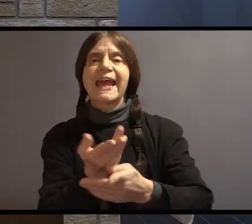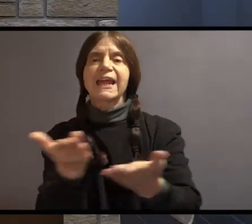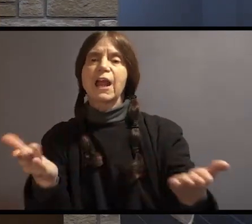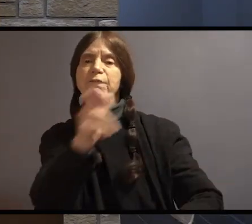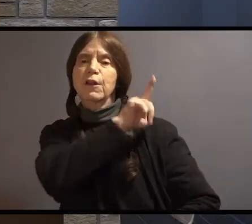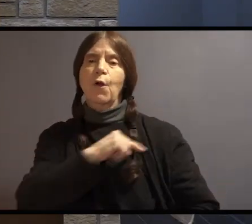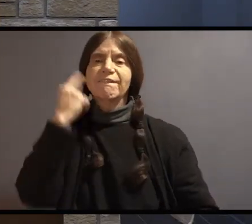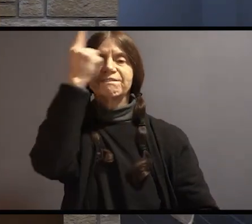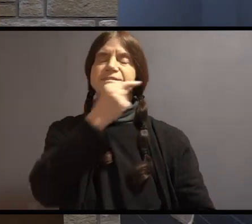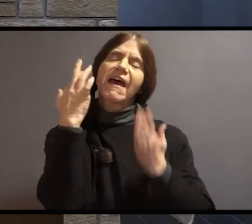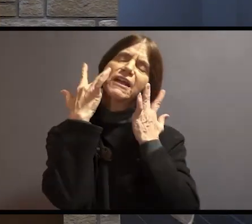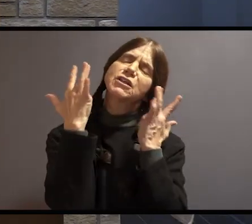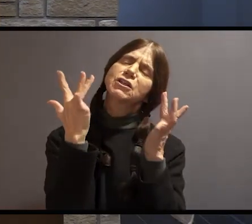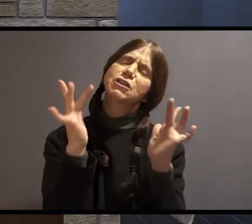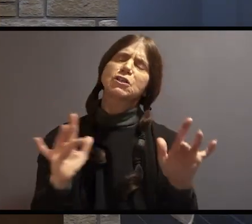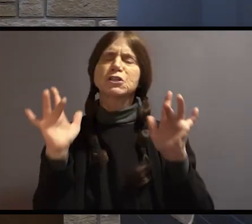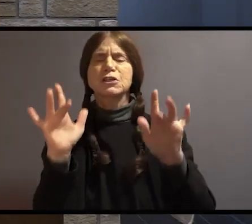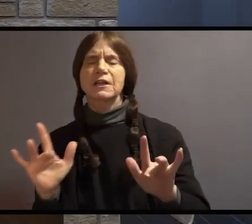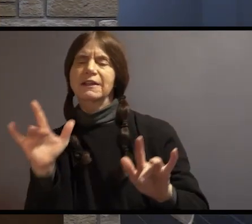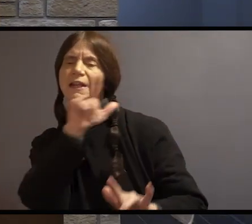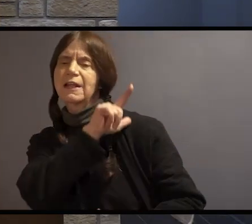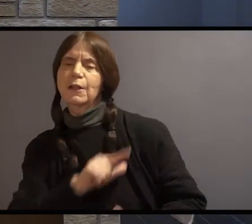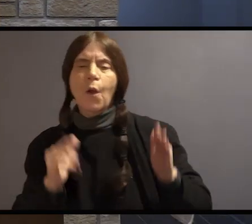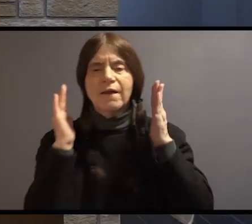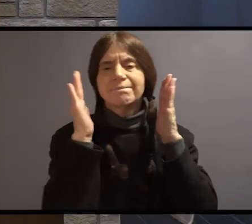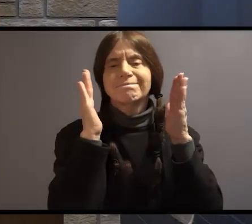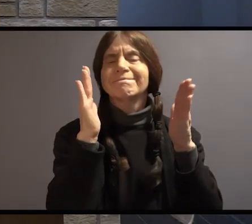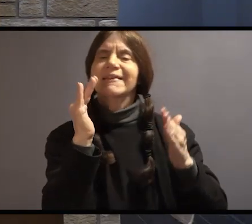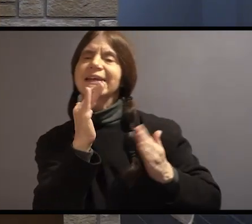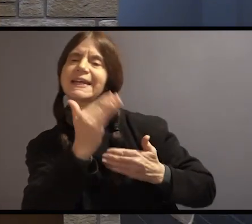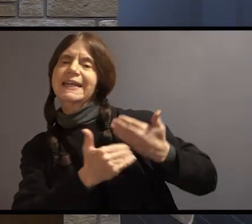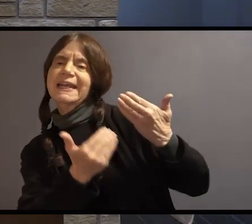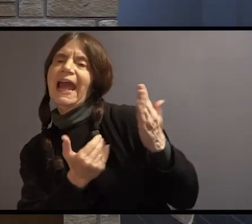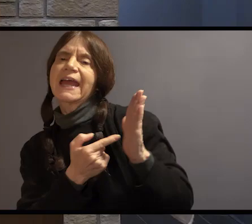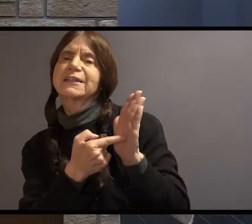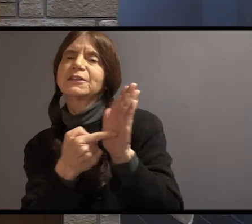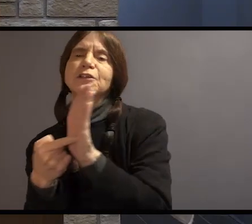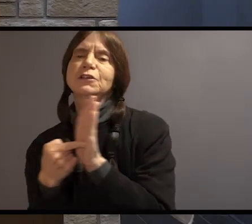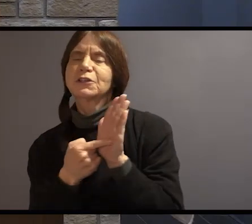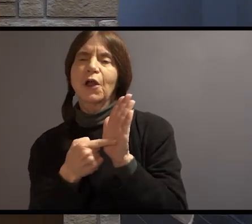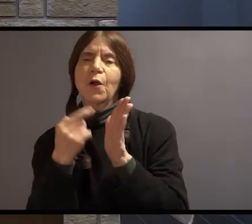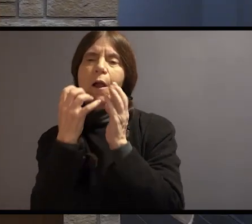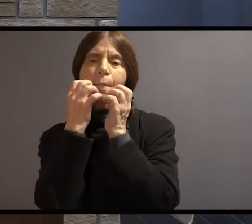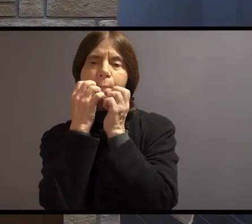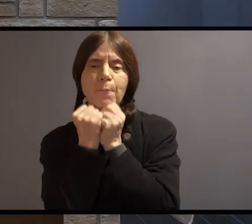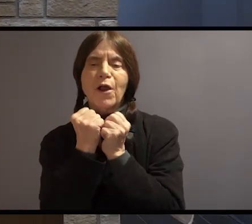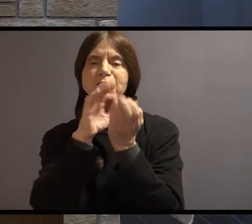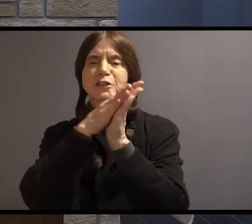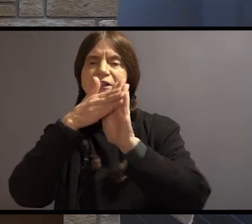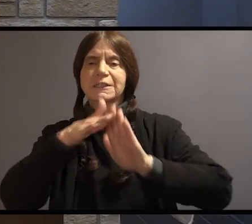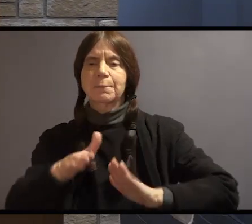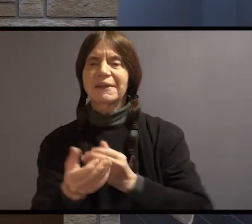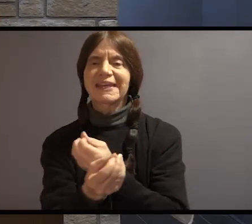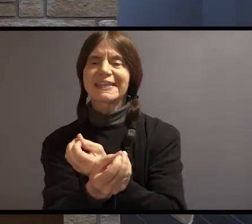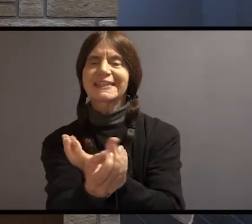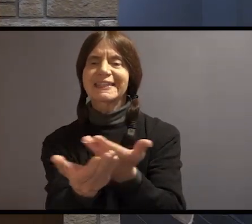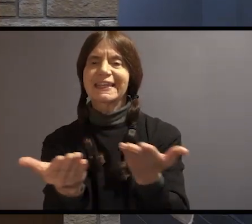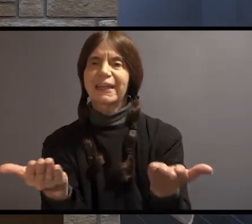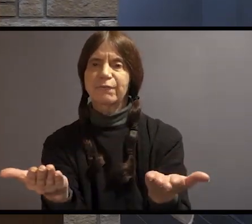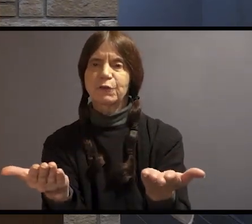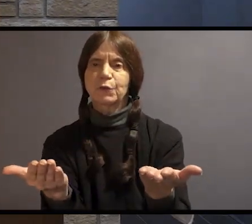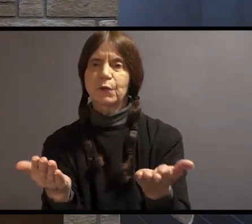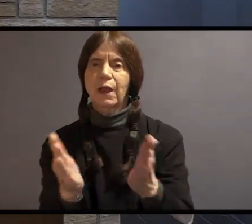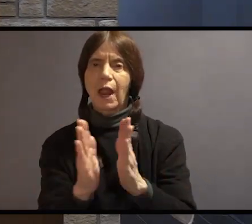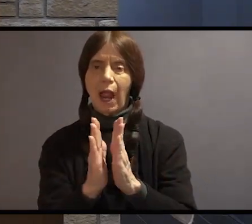you. The Lord make his face shine on you and be gracious unto you. The Lord look on you with his favor and give you his